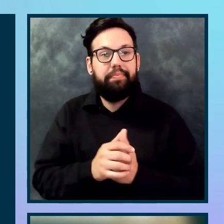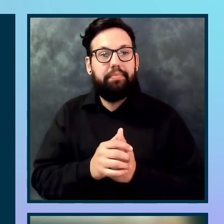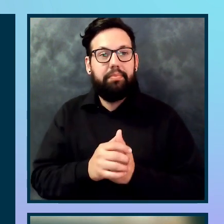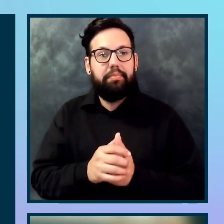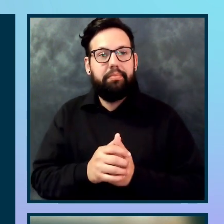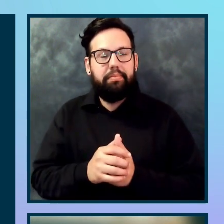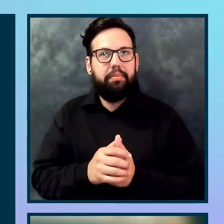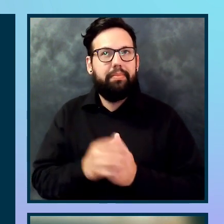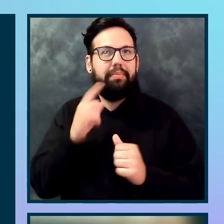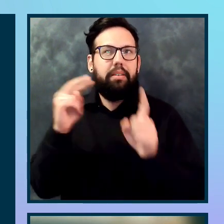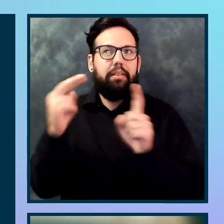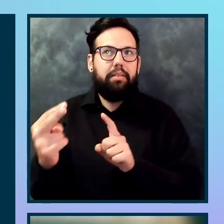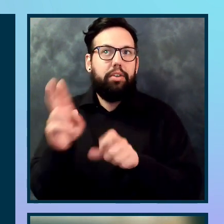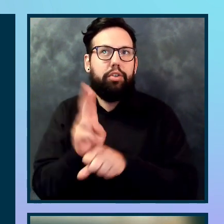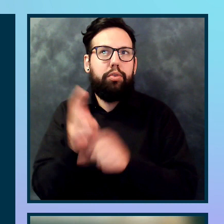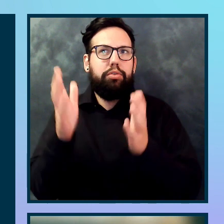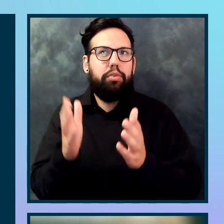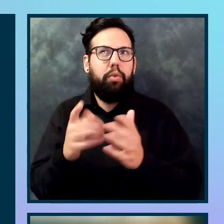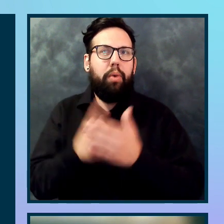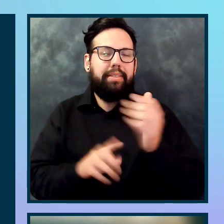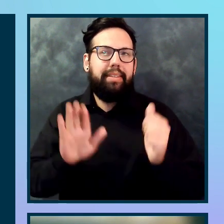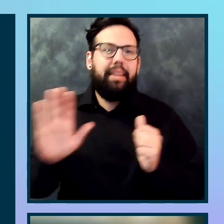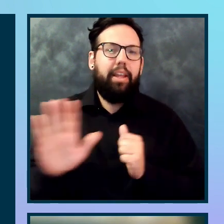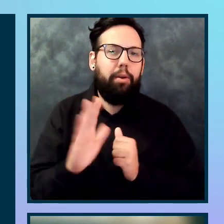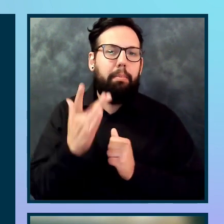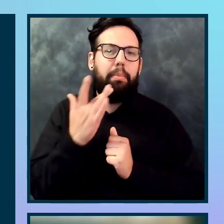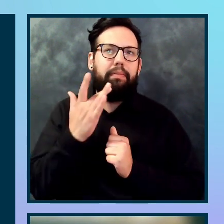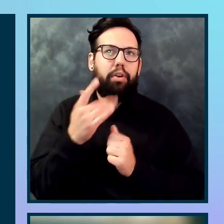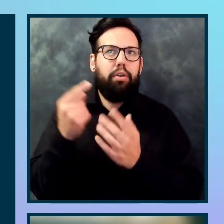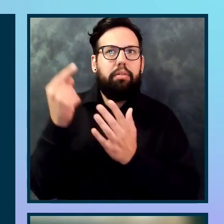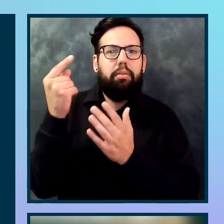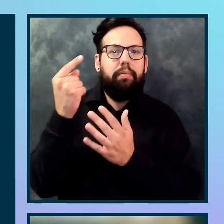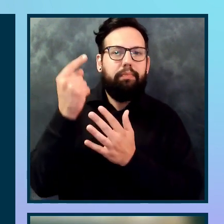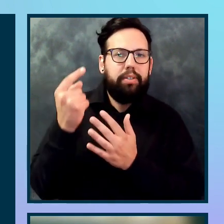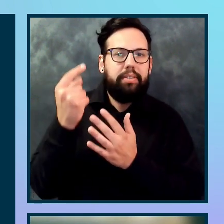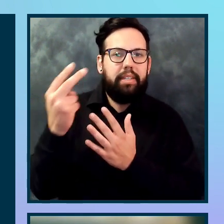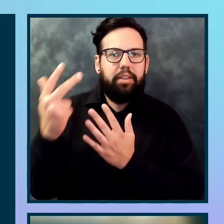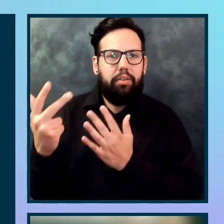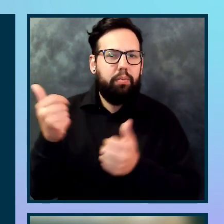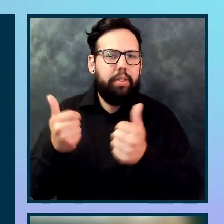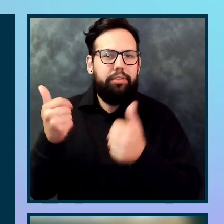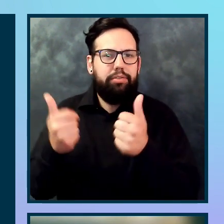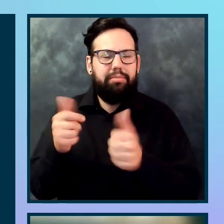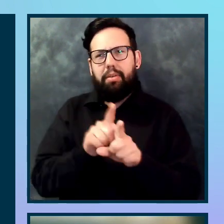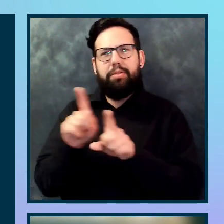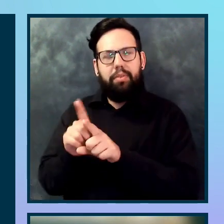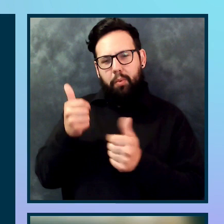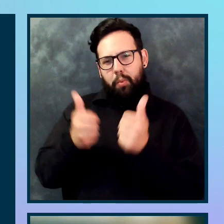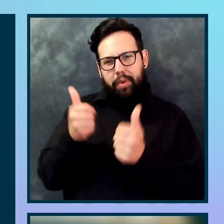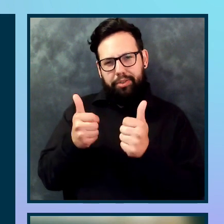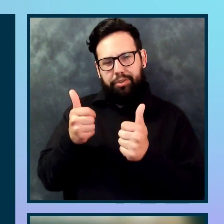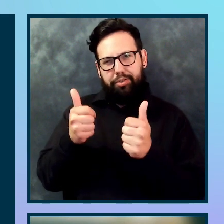want to navigate through them. Put yourself in their shoes. Put yourself in that mindset. Which order makes the most sense in terms of